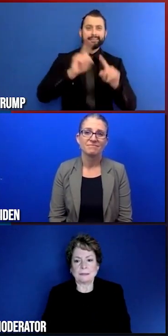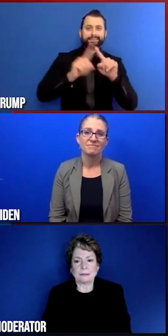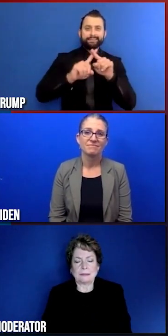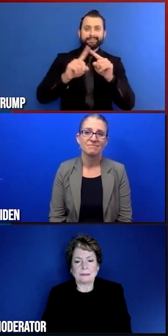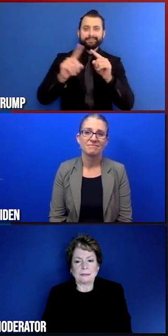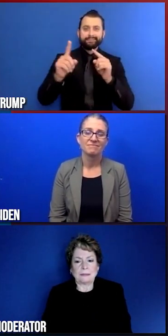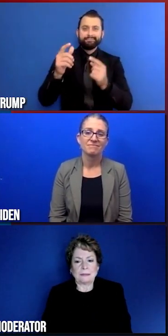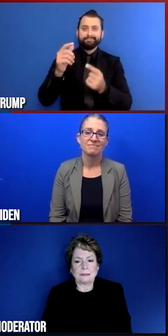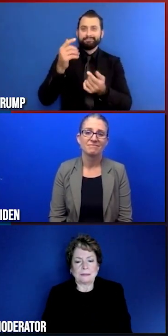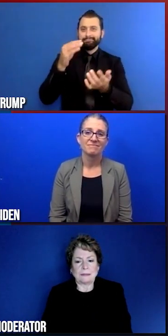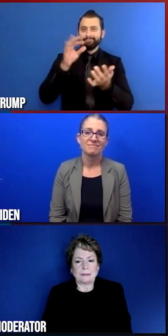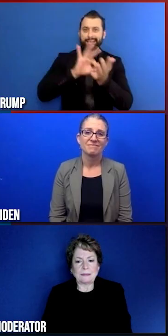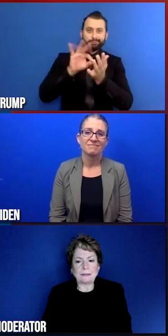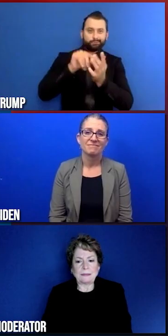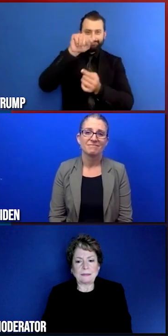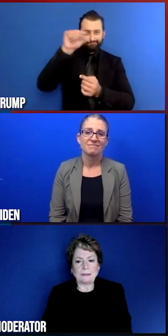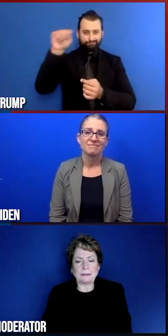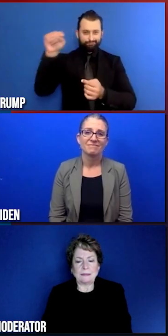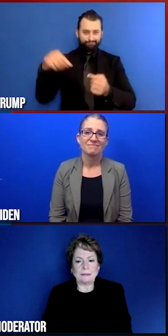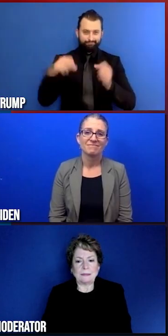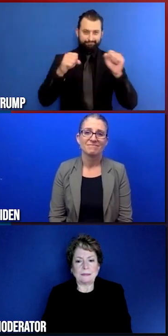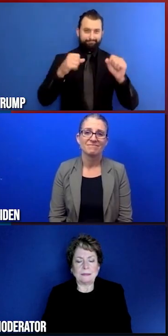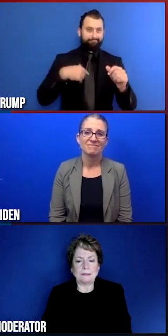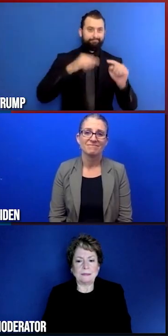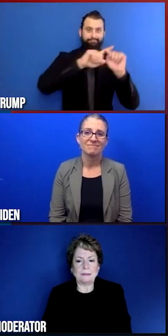listed. The bank account was in